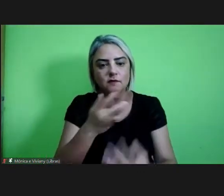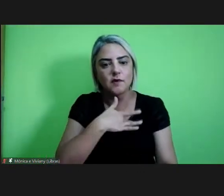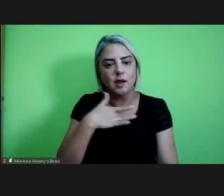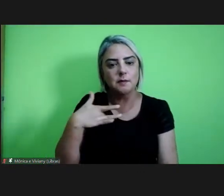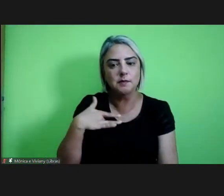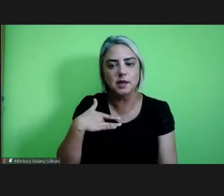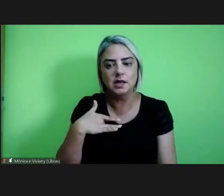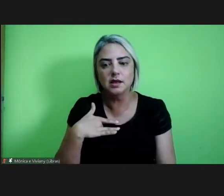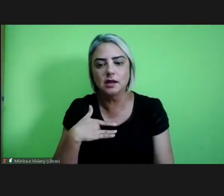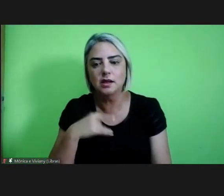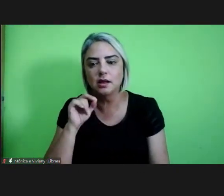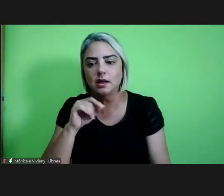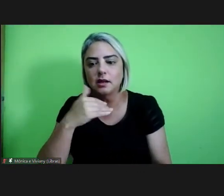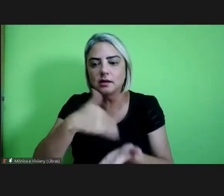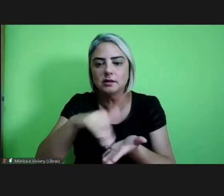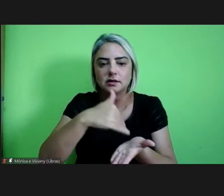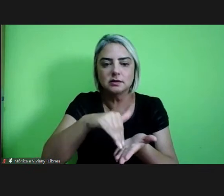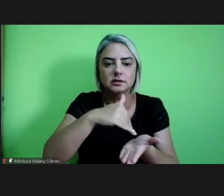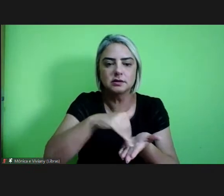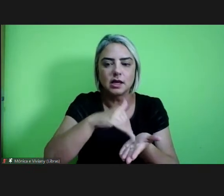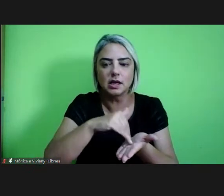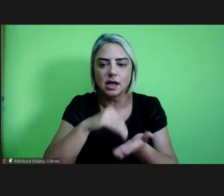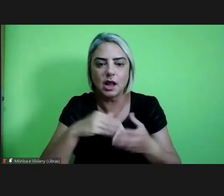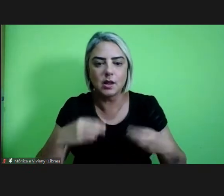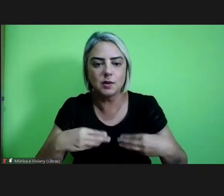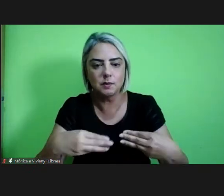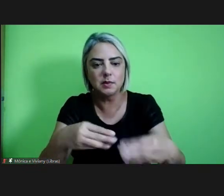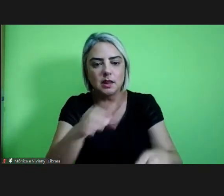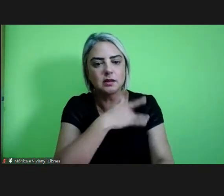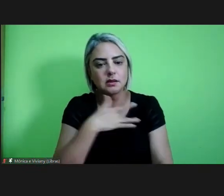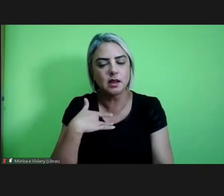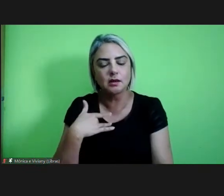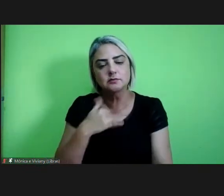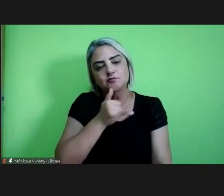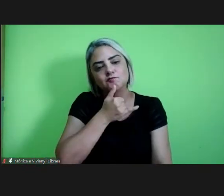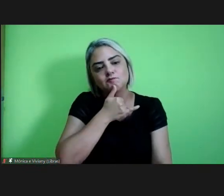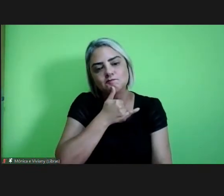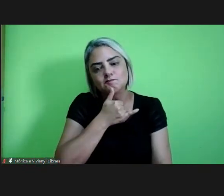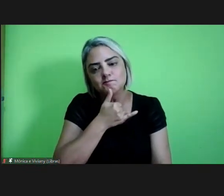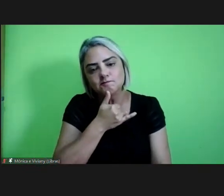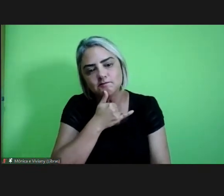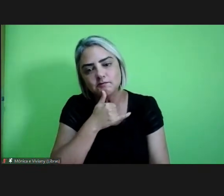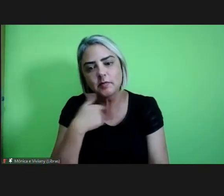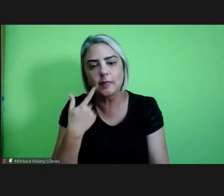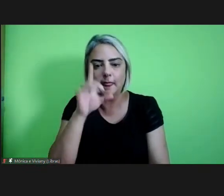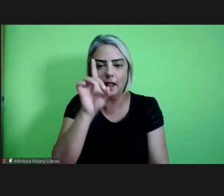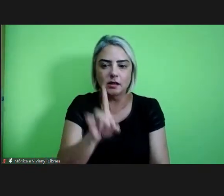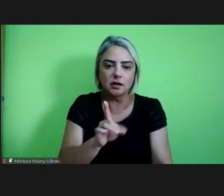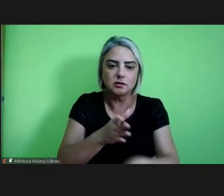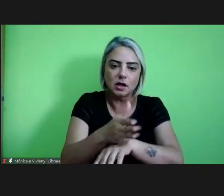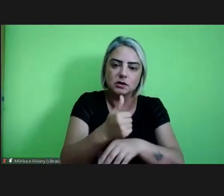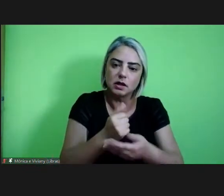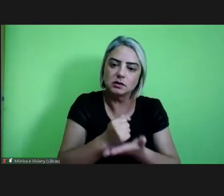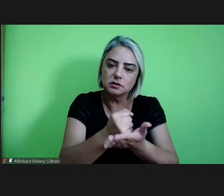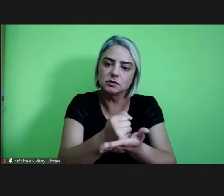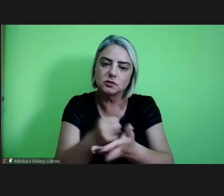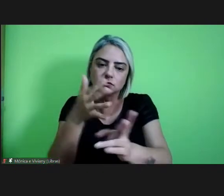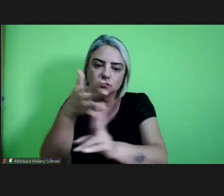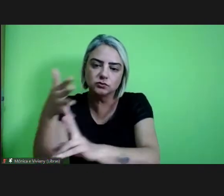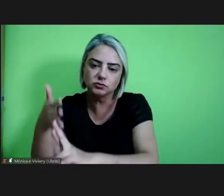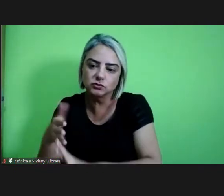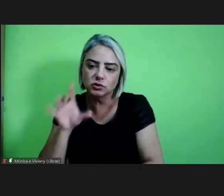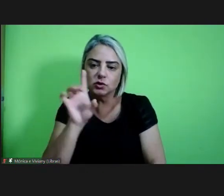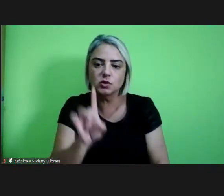representing the Department of Family Health from the Secretary of Primary Health Care of the Ministry of Health, and our director and our